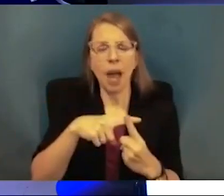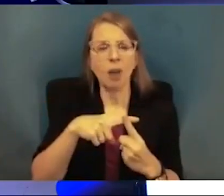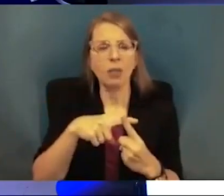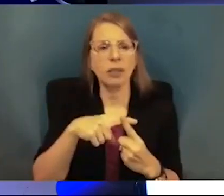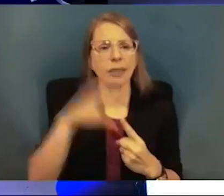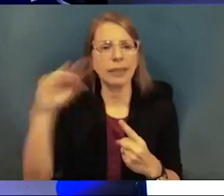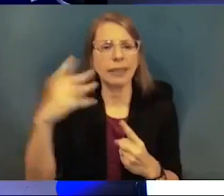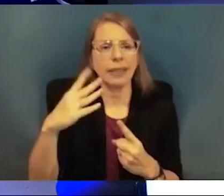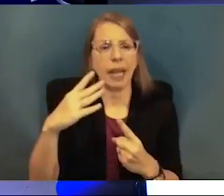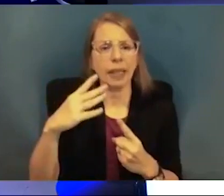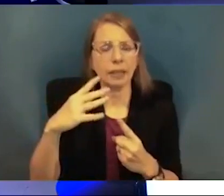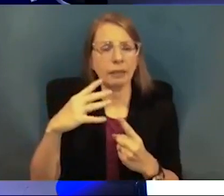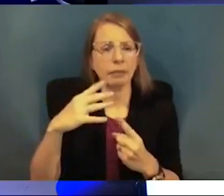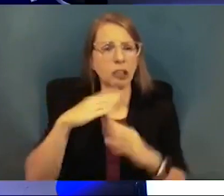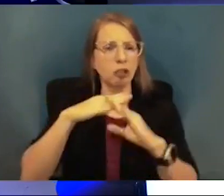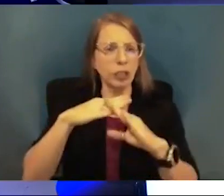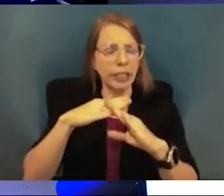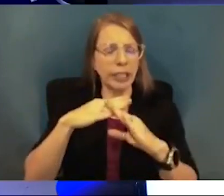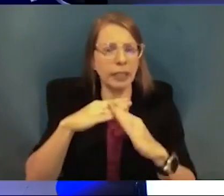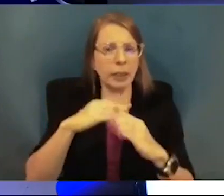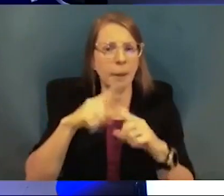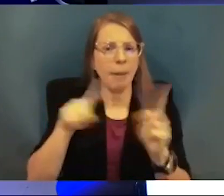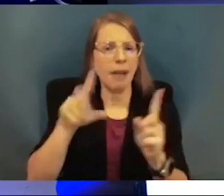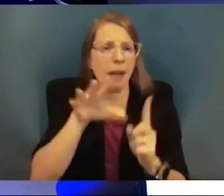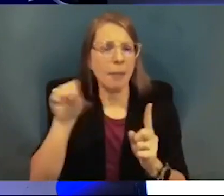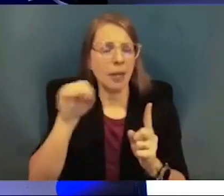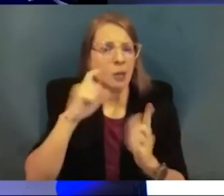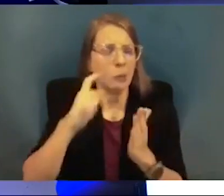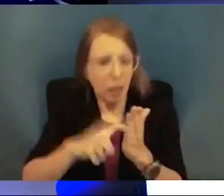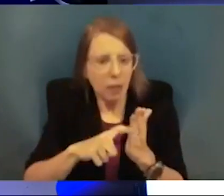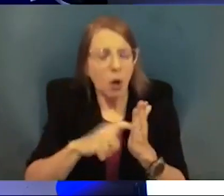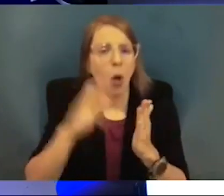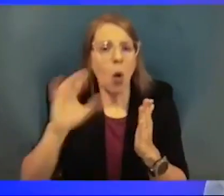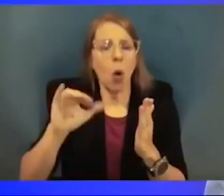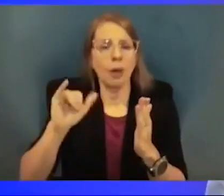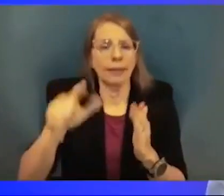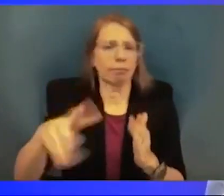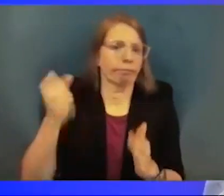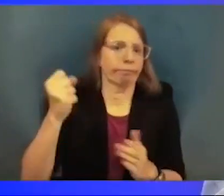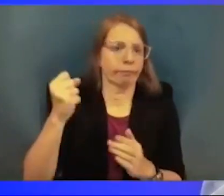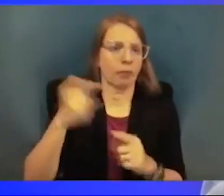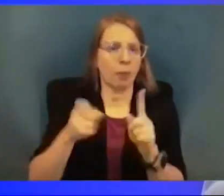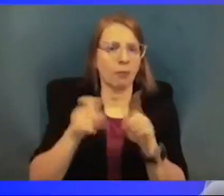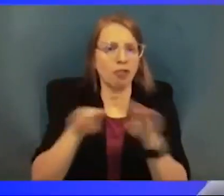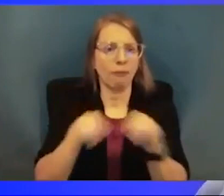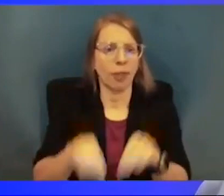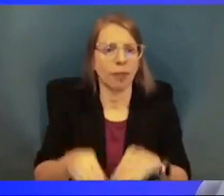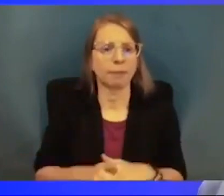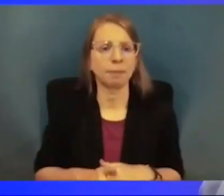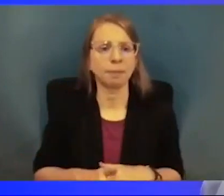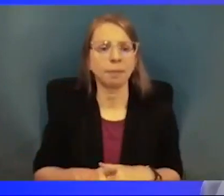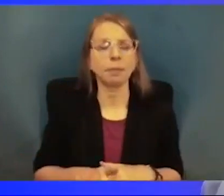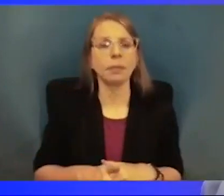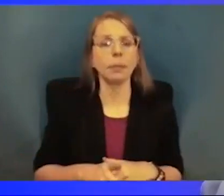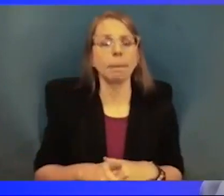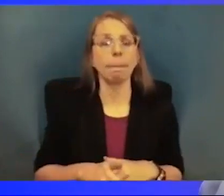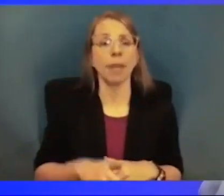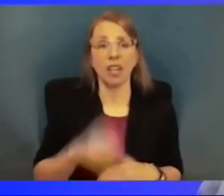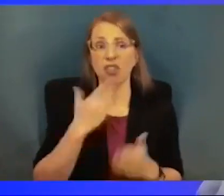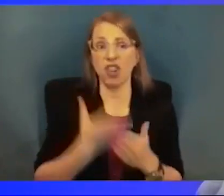recognizing that they needed to get these products off the shelves. What does that say, that they're doing that? Yeah, exactly. So it's actually a good thing. It means